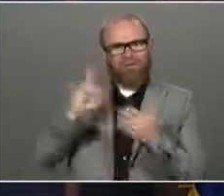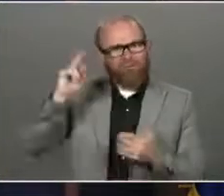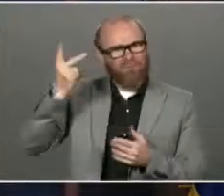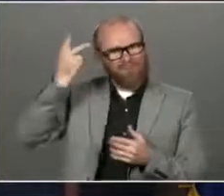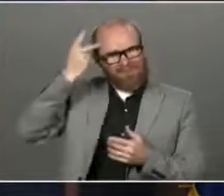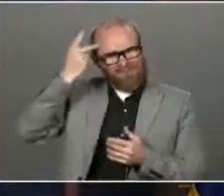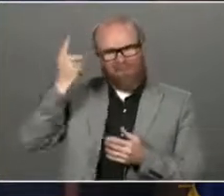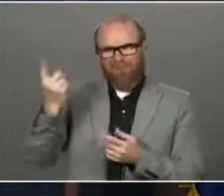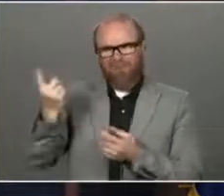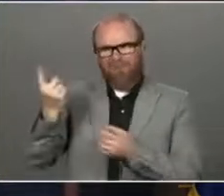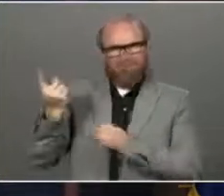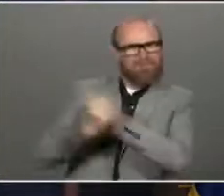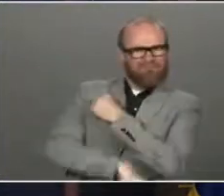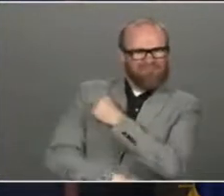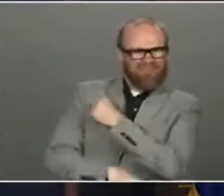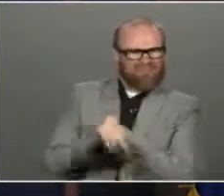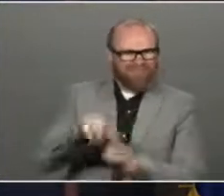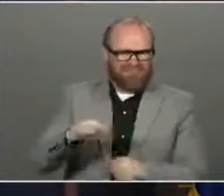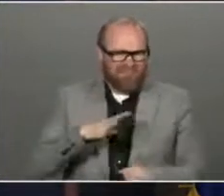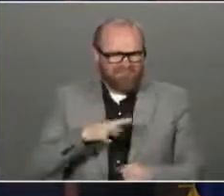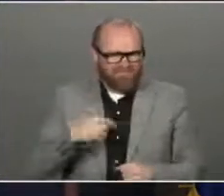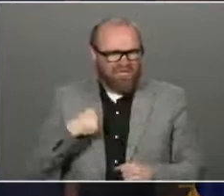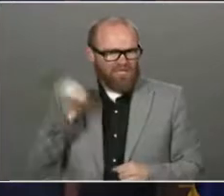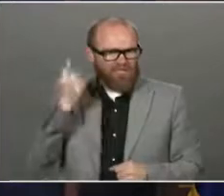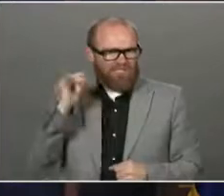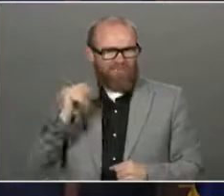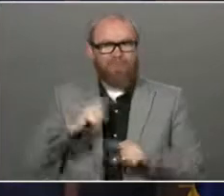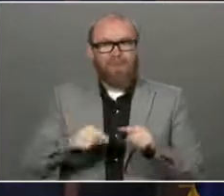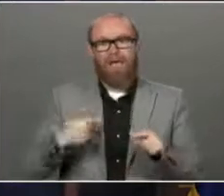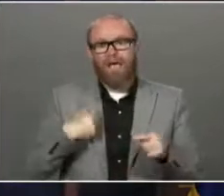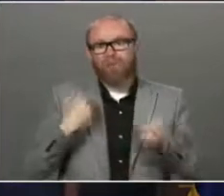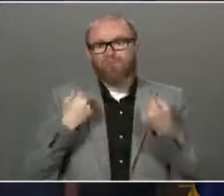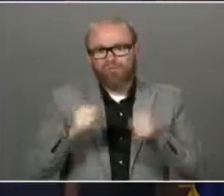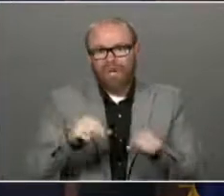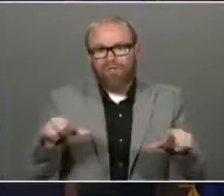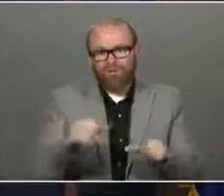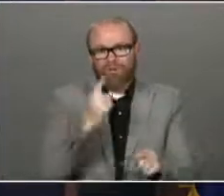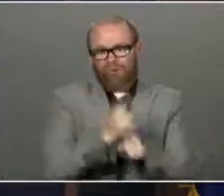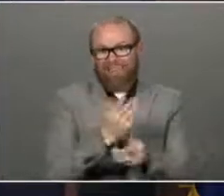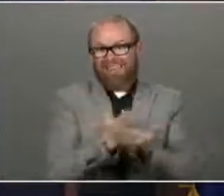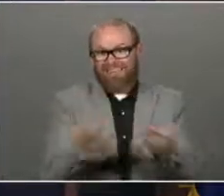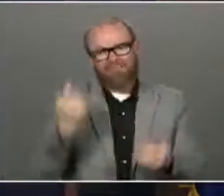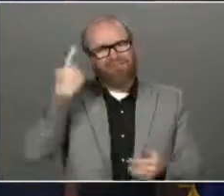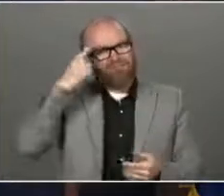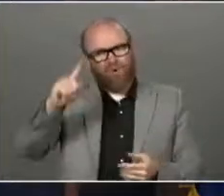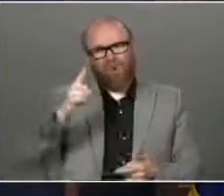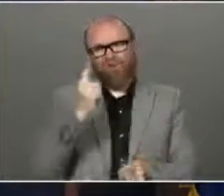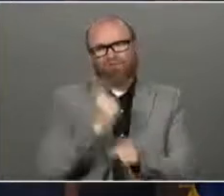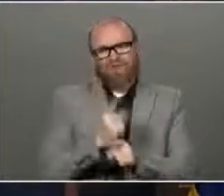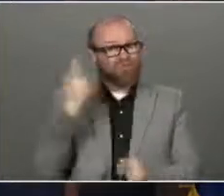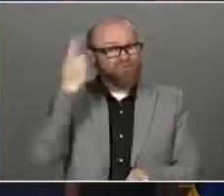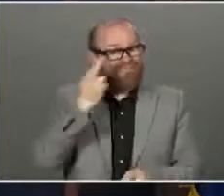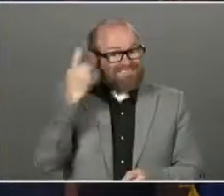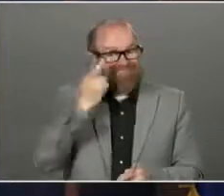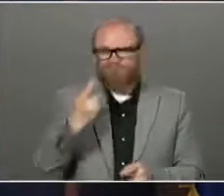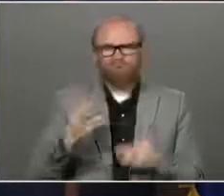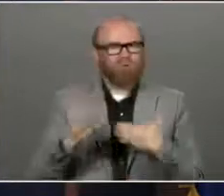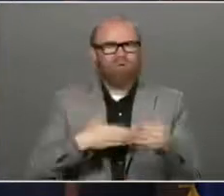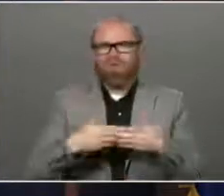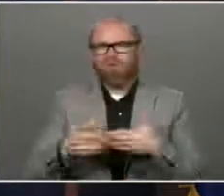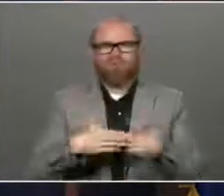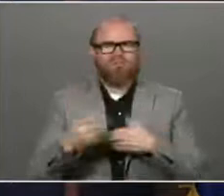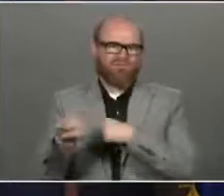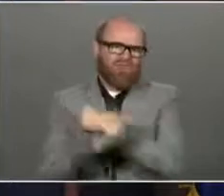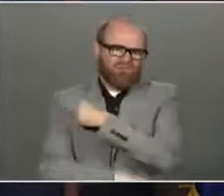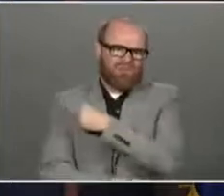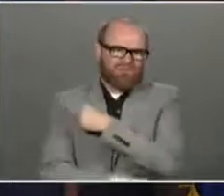That's how it works, and that's okay. But I try to do the right thing for the right reasons, regardless of the consequences, and I will continue to